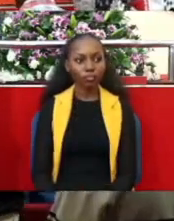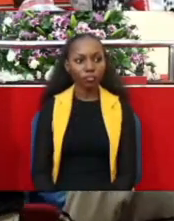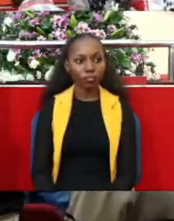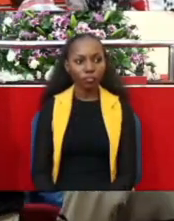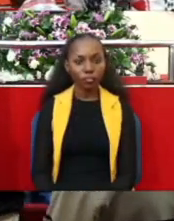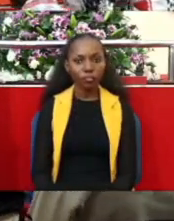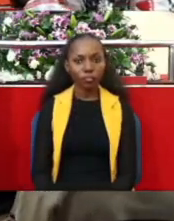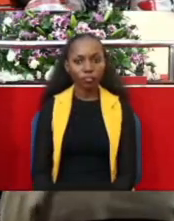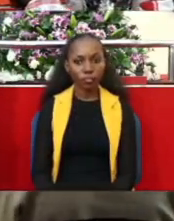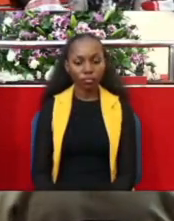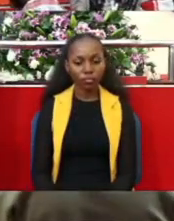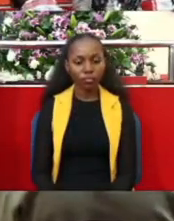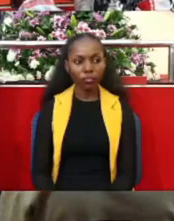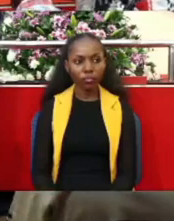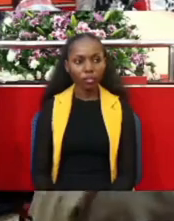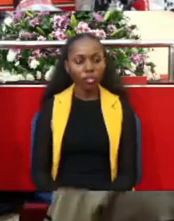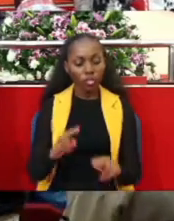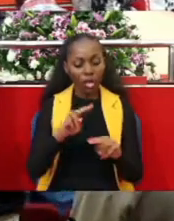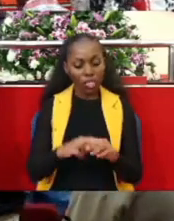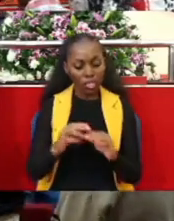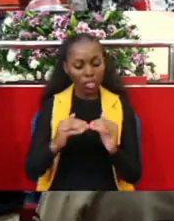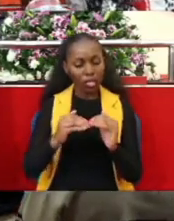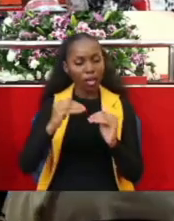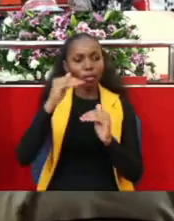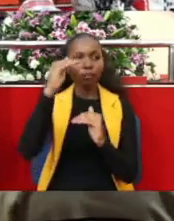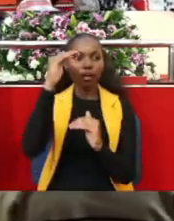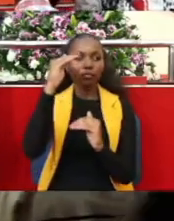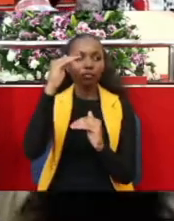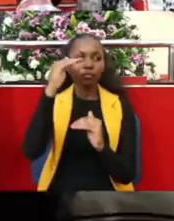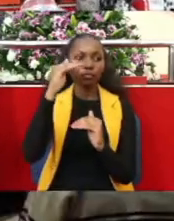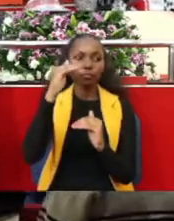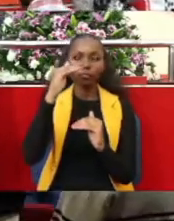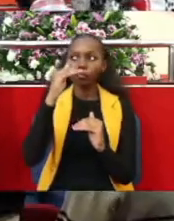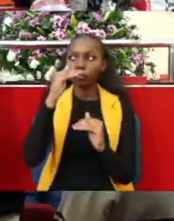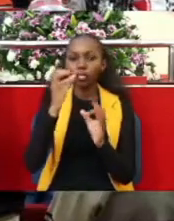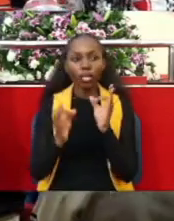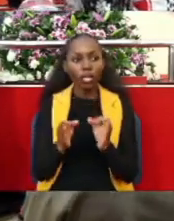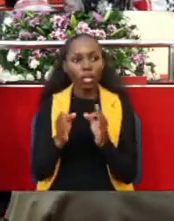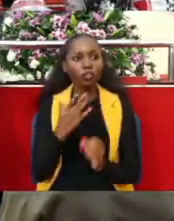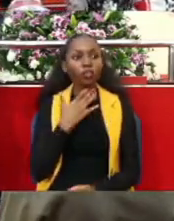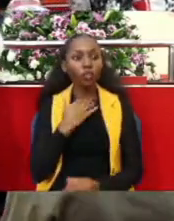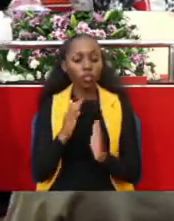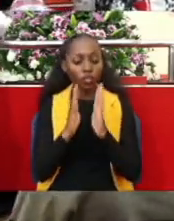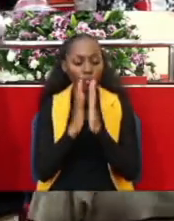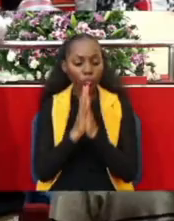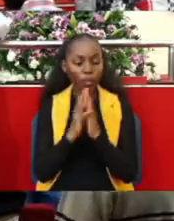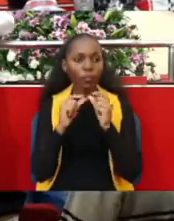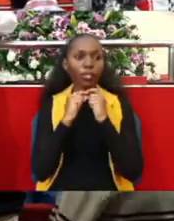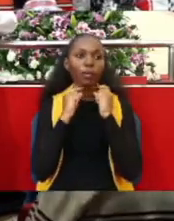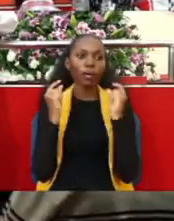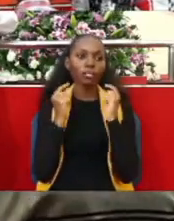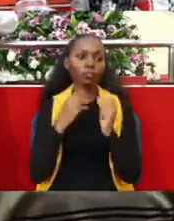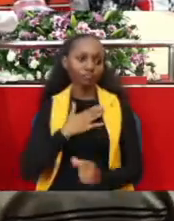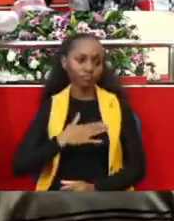Make demands because you are seated far above. For those who want to come and connect with someone here, you can